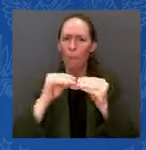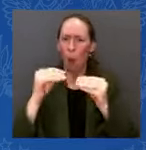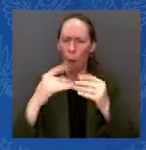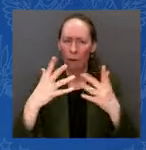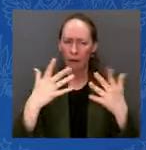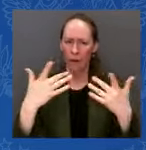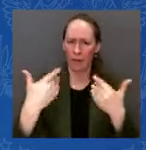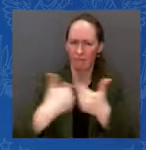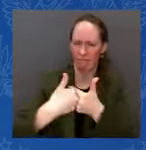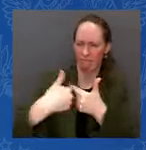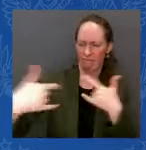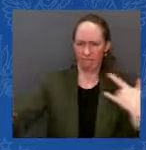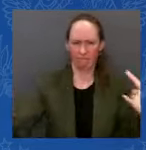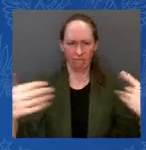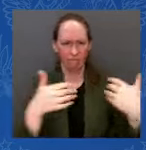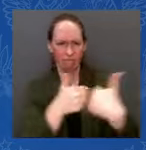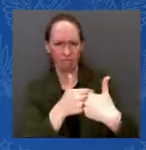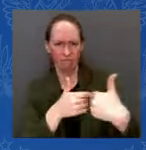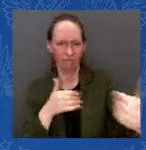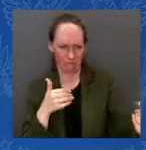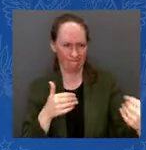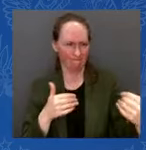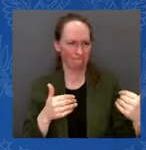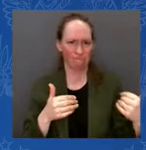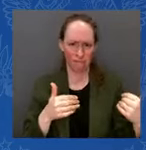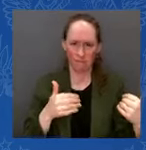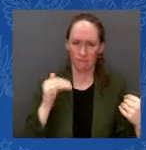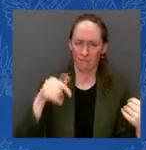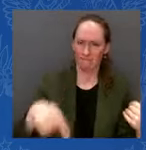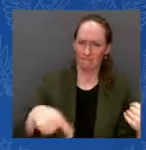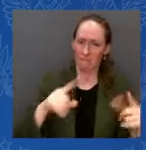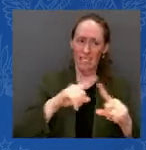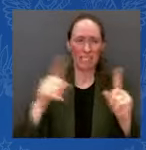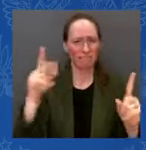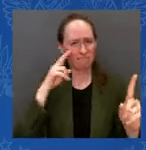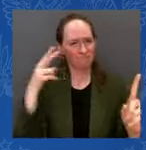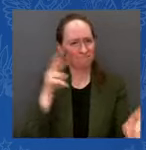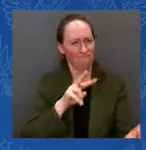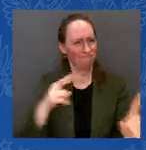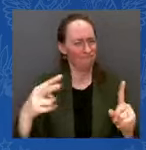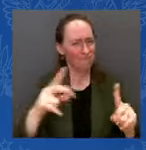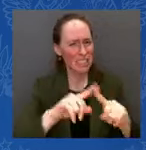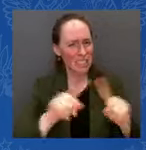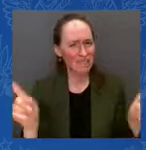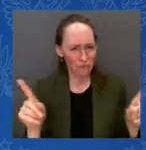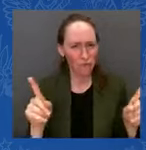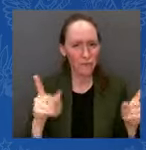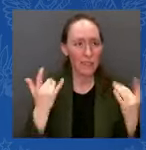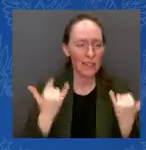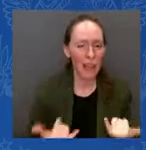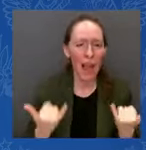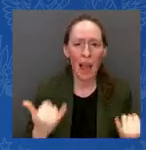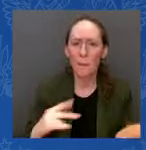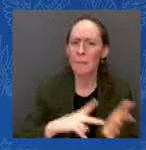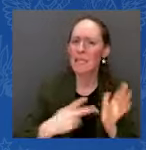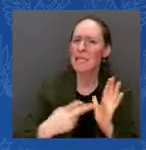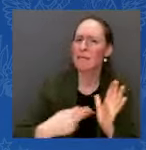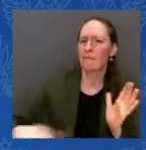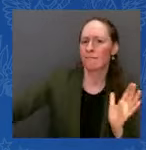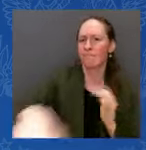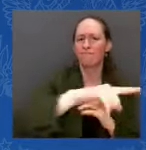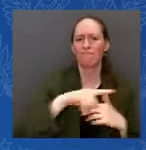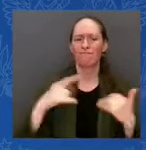important than ever that we strengthen the resilience of our own countries. That's why the UK is today announcing a